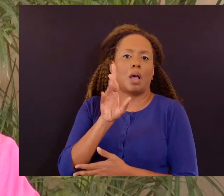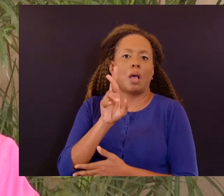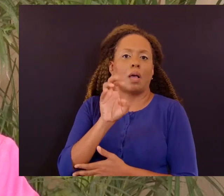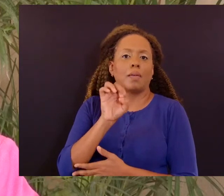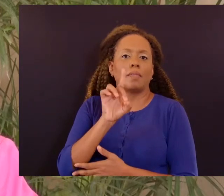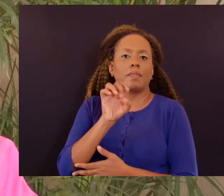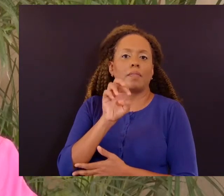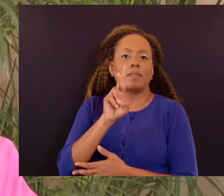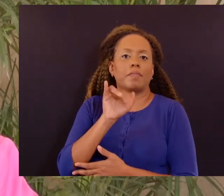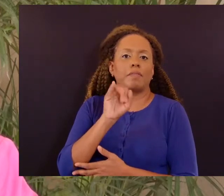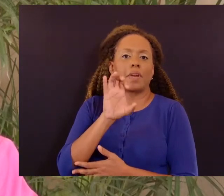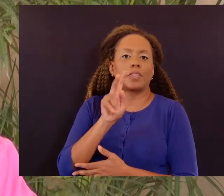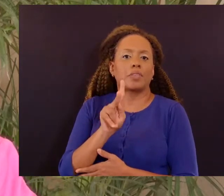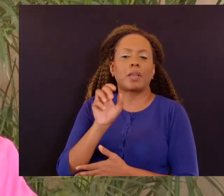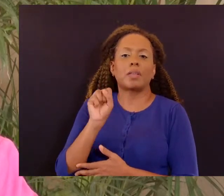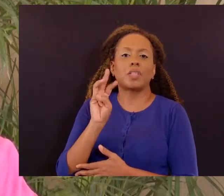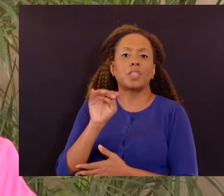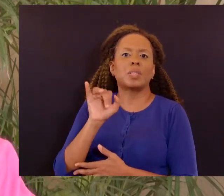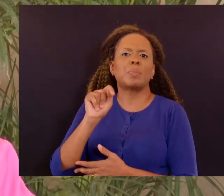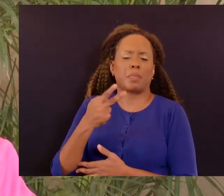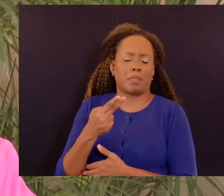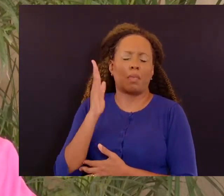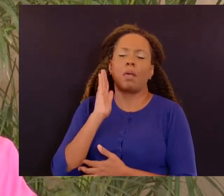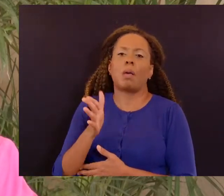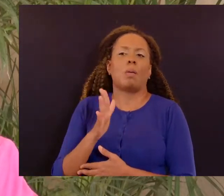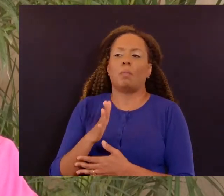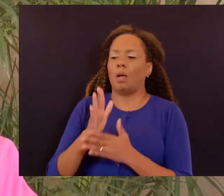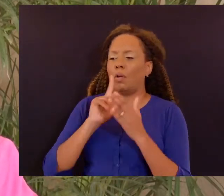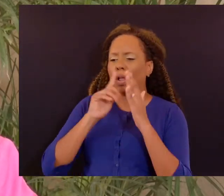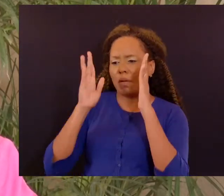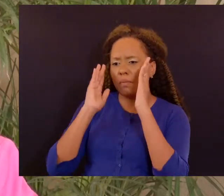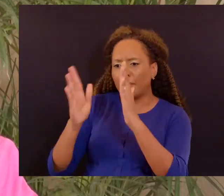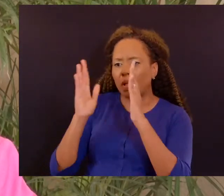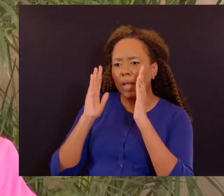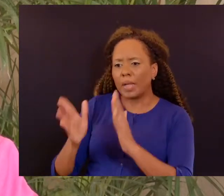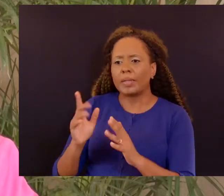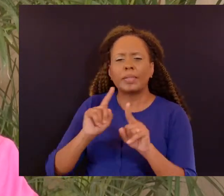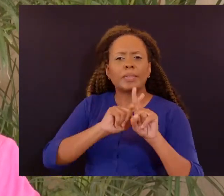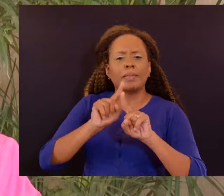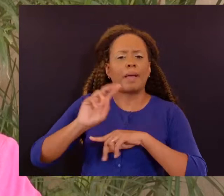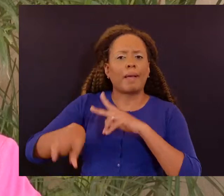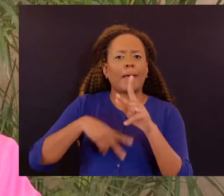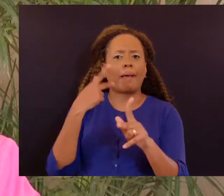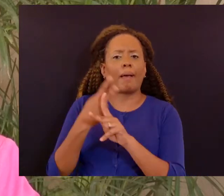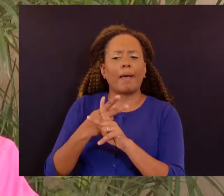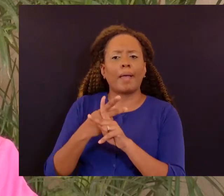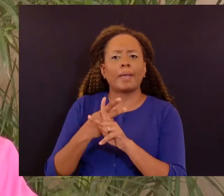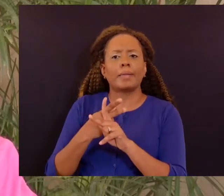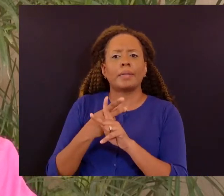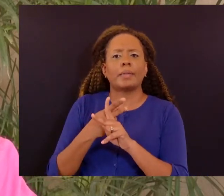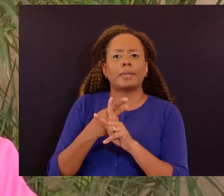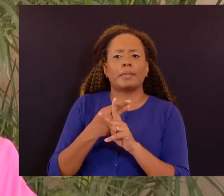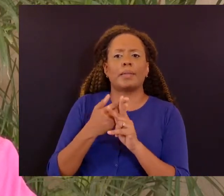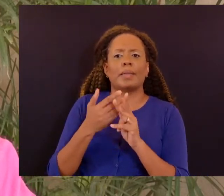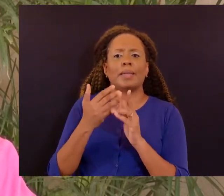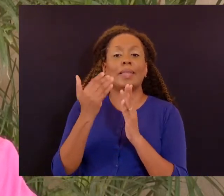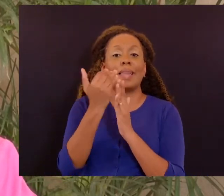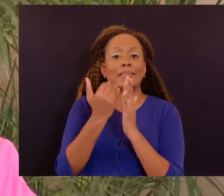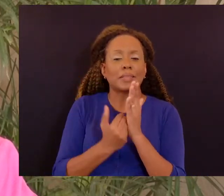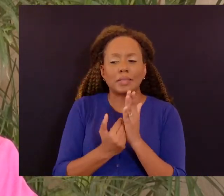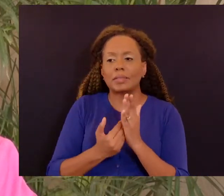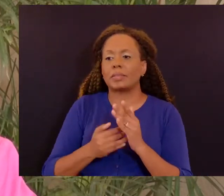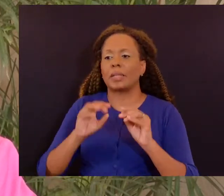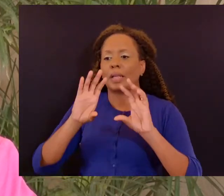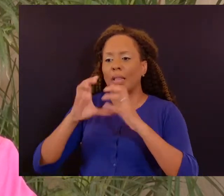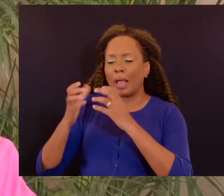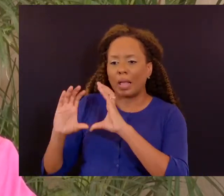pay close attention to the lessons learned so that we can apply those to the rollout of